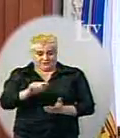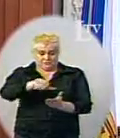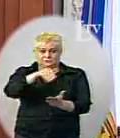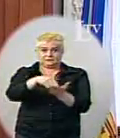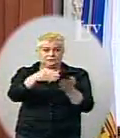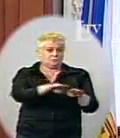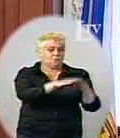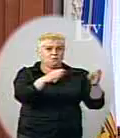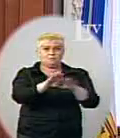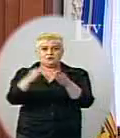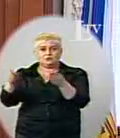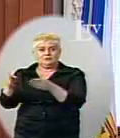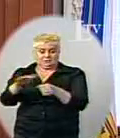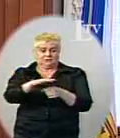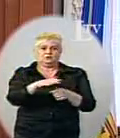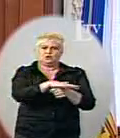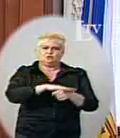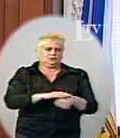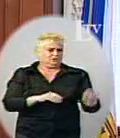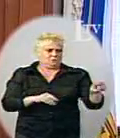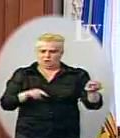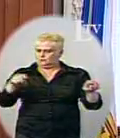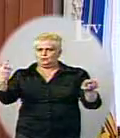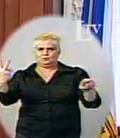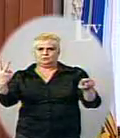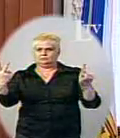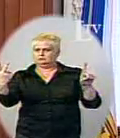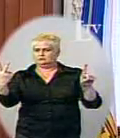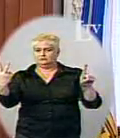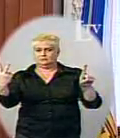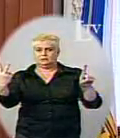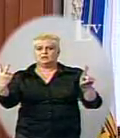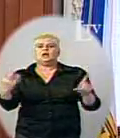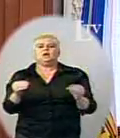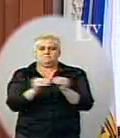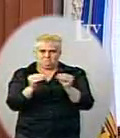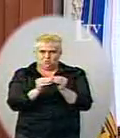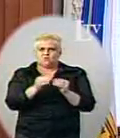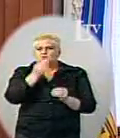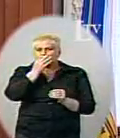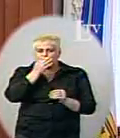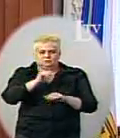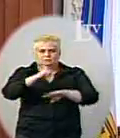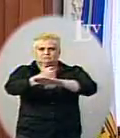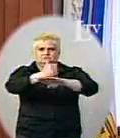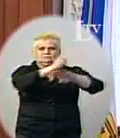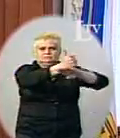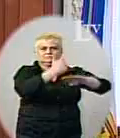have opened in two communities, and there are more on the way.